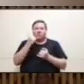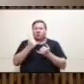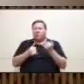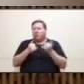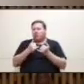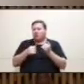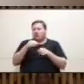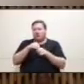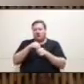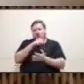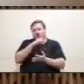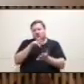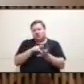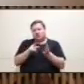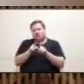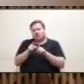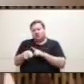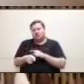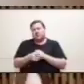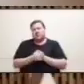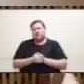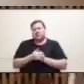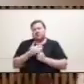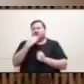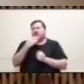this. Thank you, Chair.